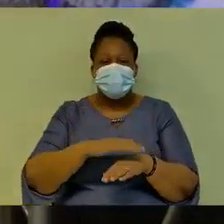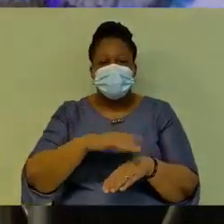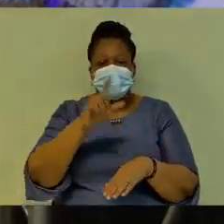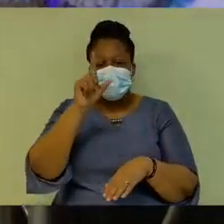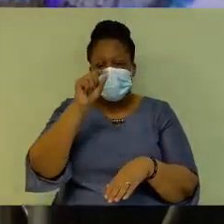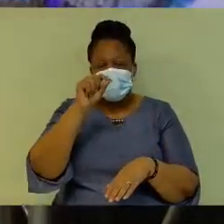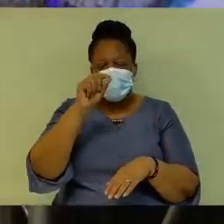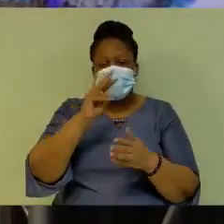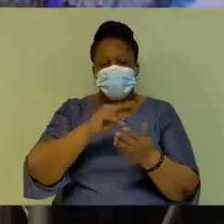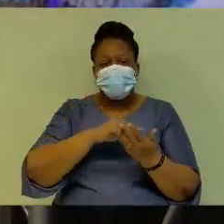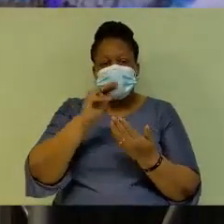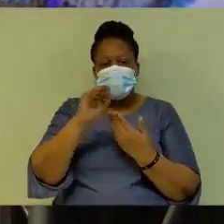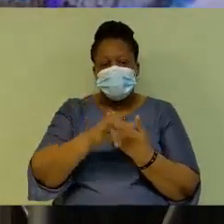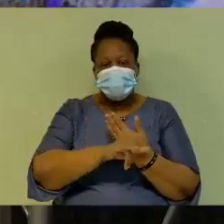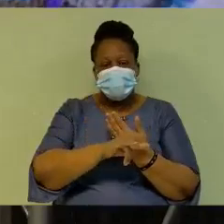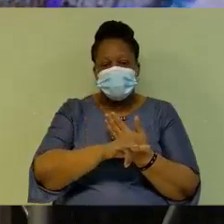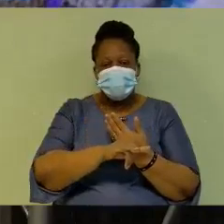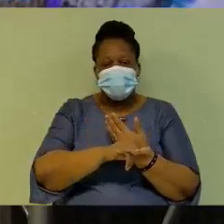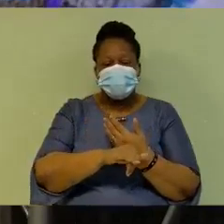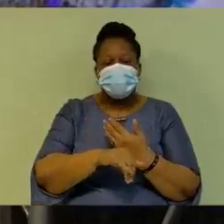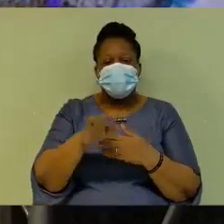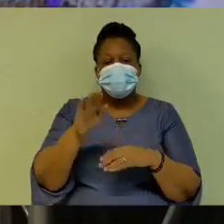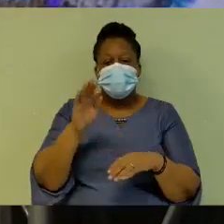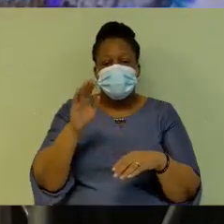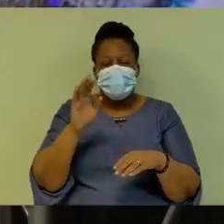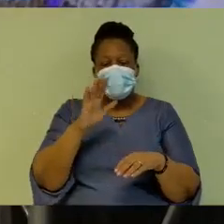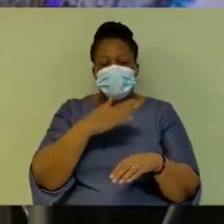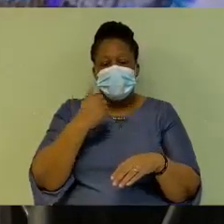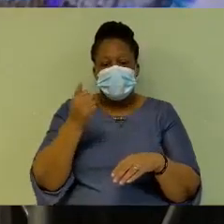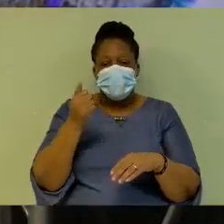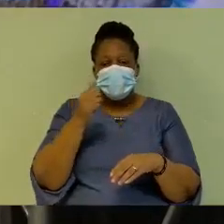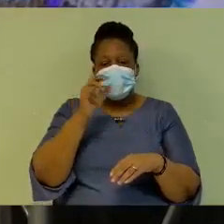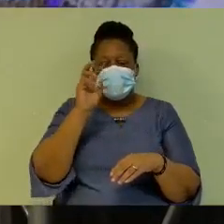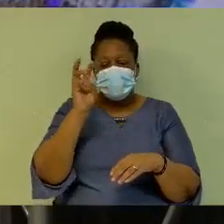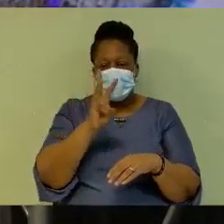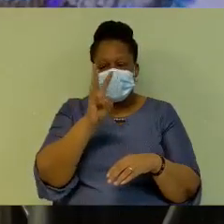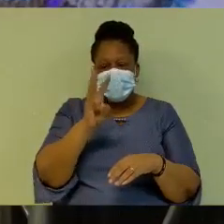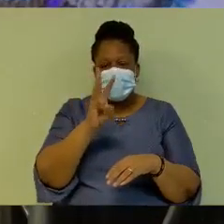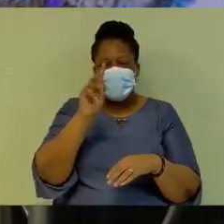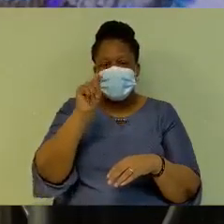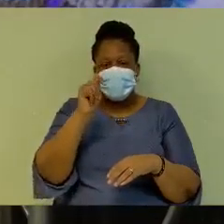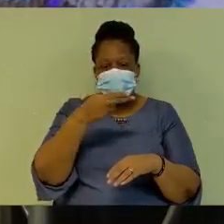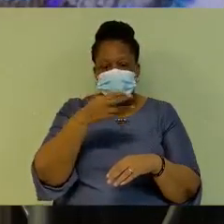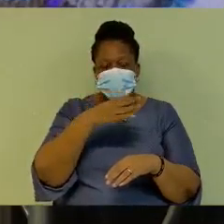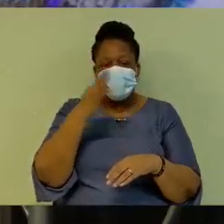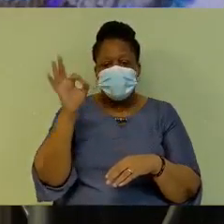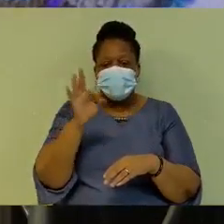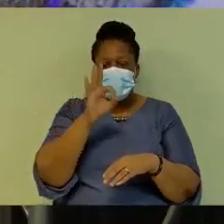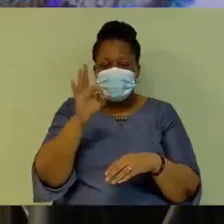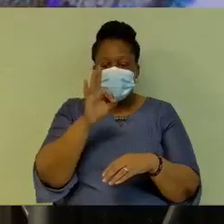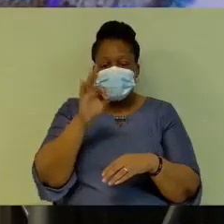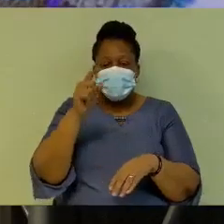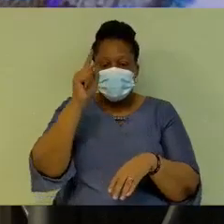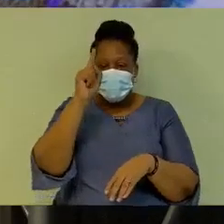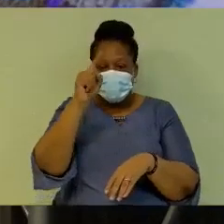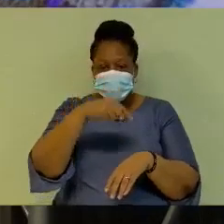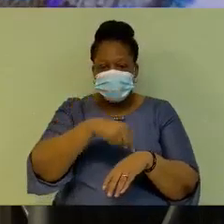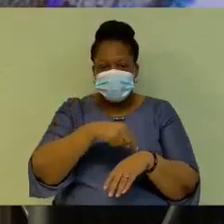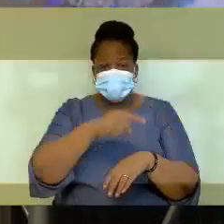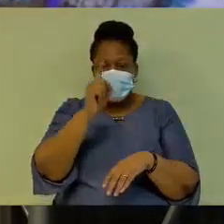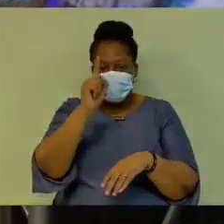held on Wednesdays, Thursdays, and Fridays weekly at 1 p.m. at the